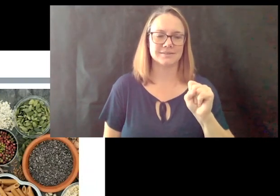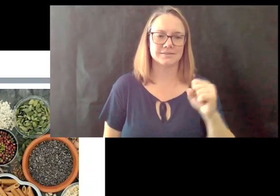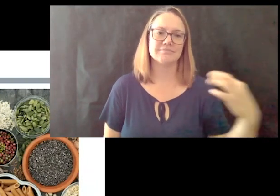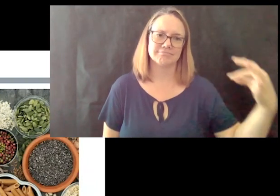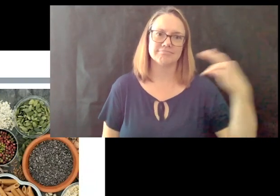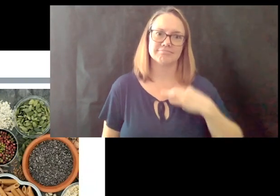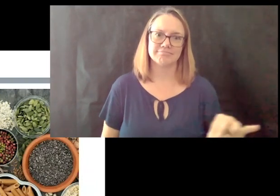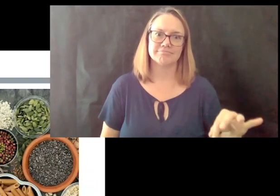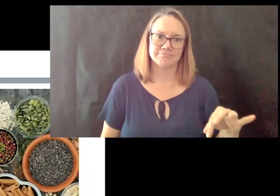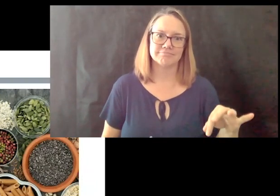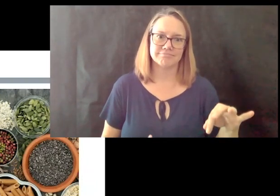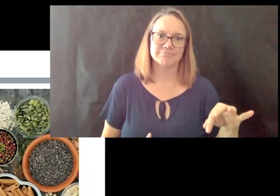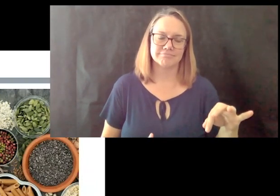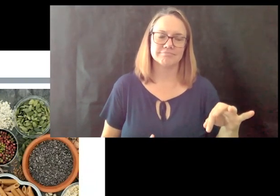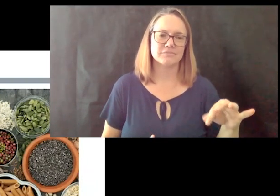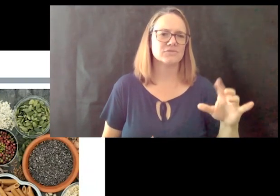one.